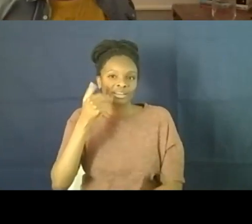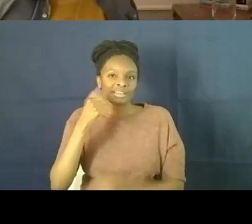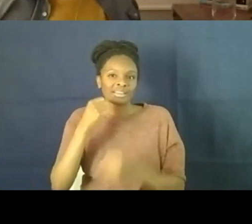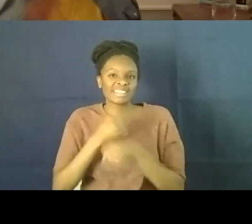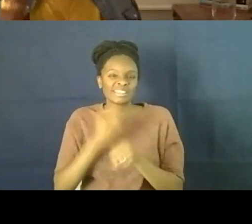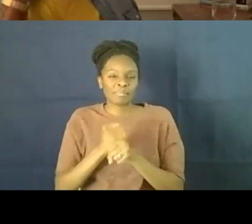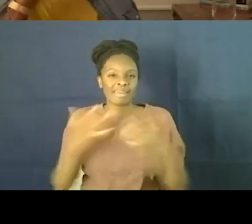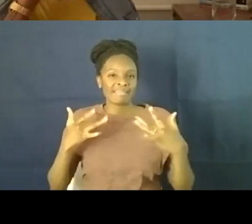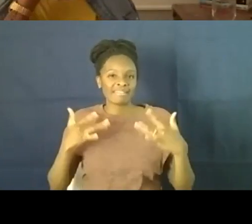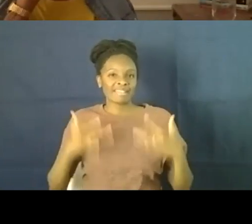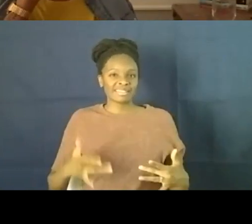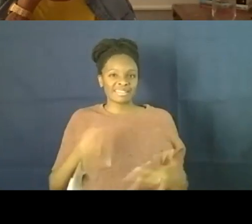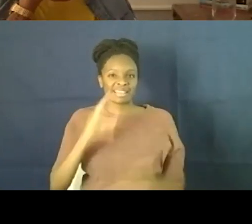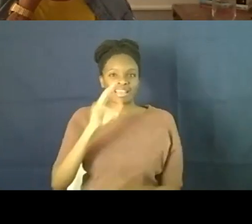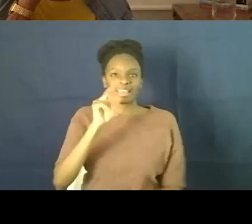more comfortable for me, I guess.